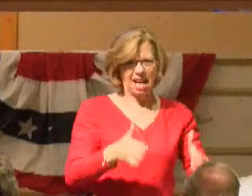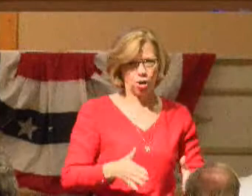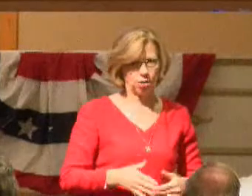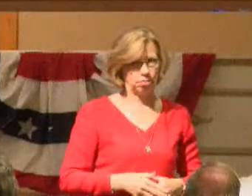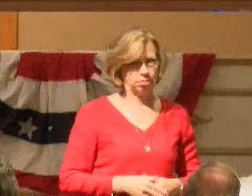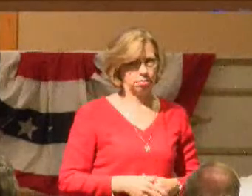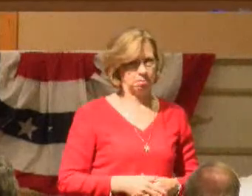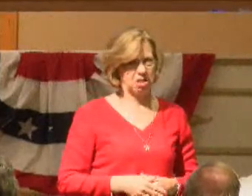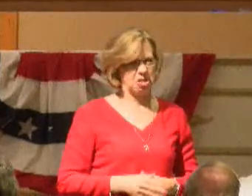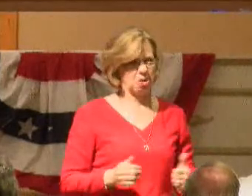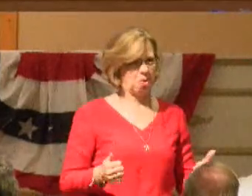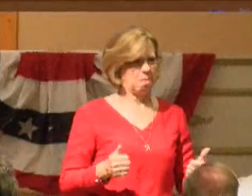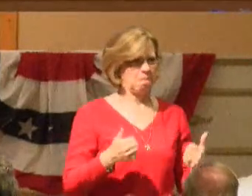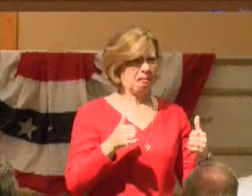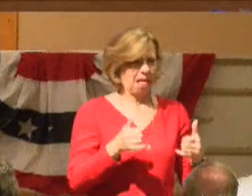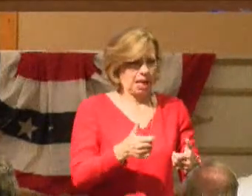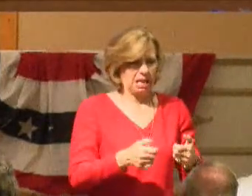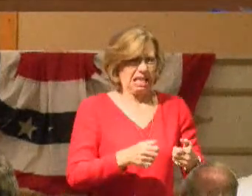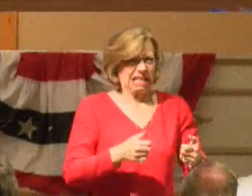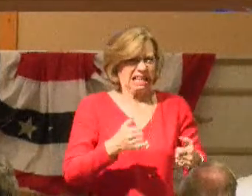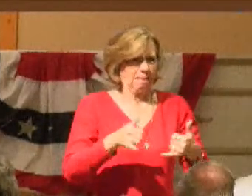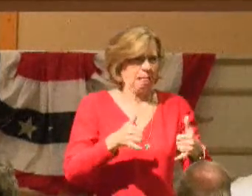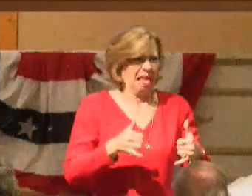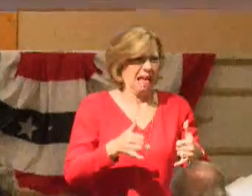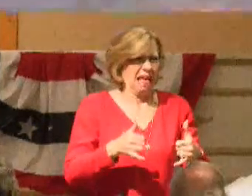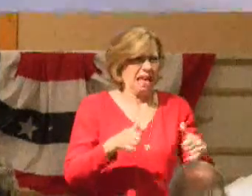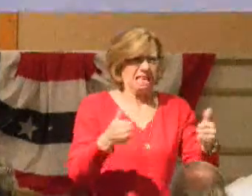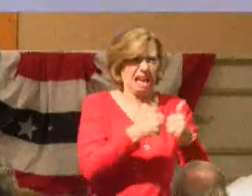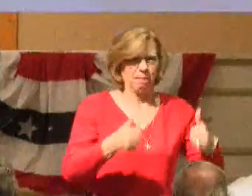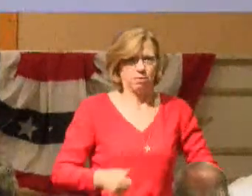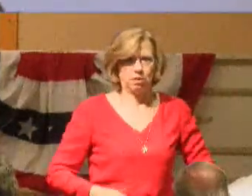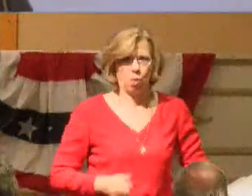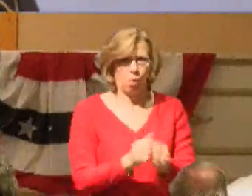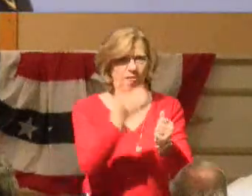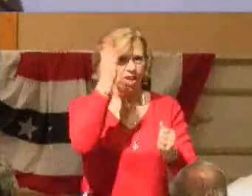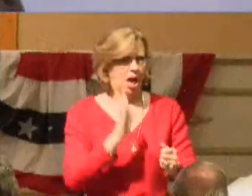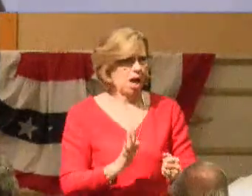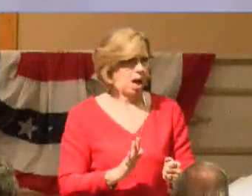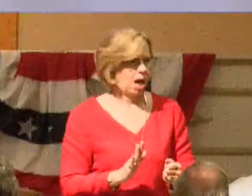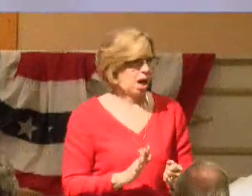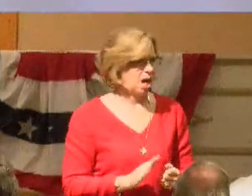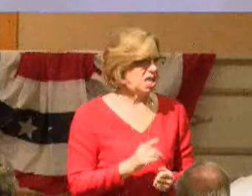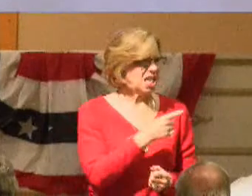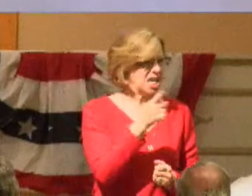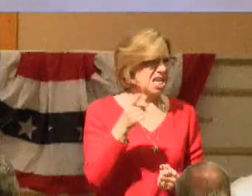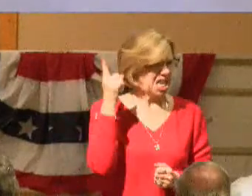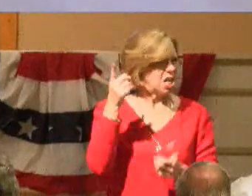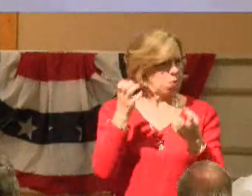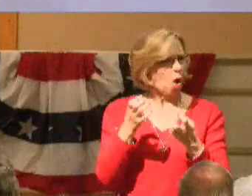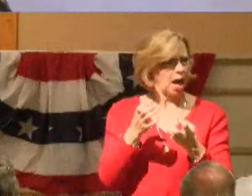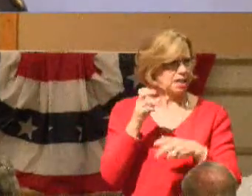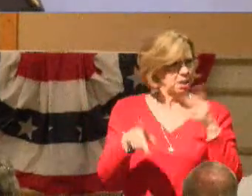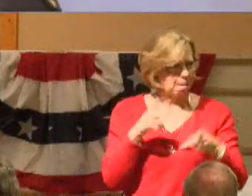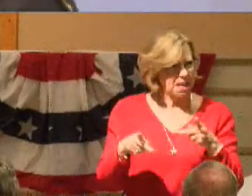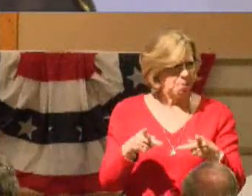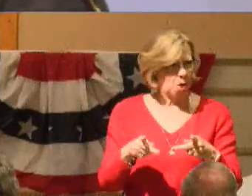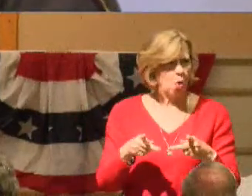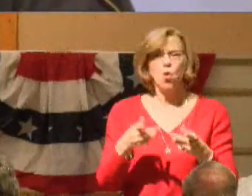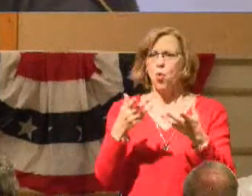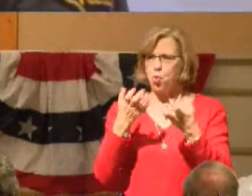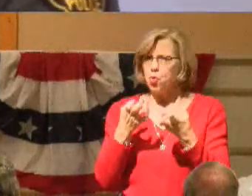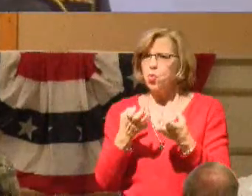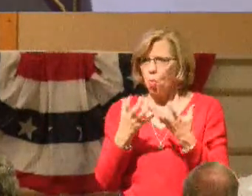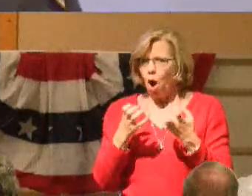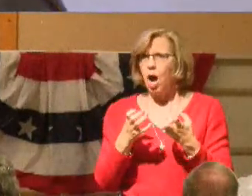Don't Be a Gamer. God doesn't want players. He wants people that are really sold out for him. Can I hurry this morning